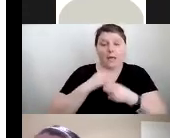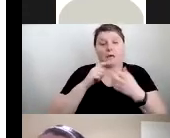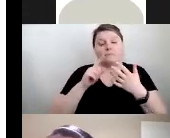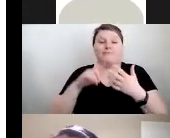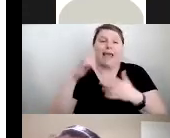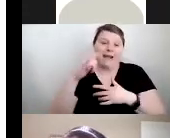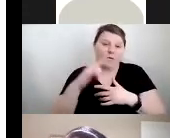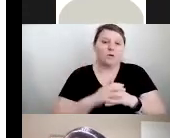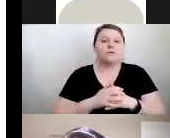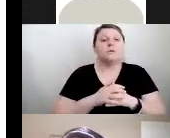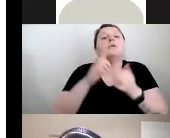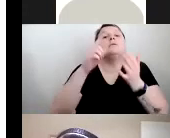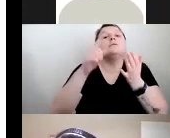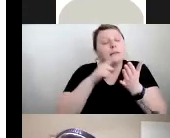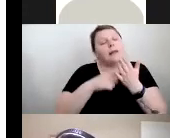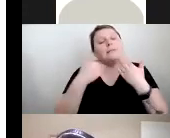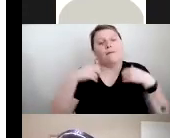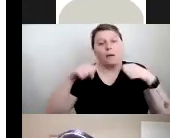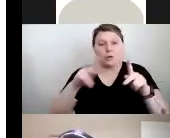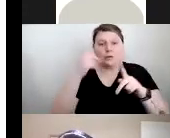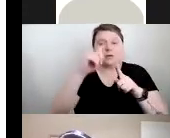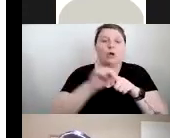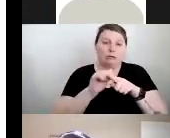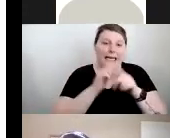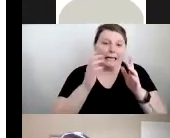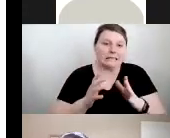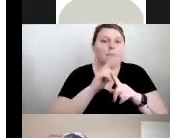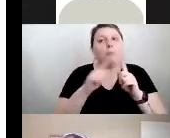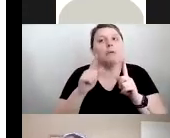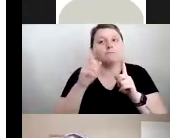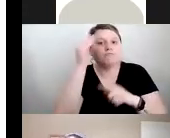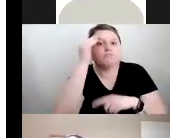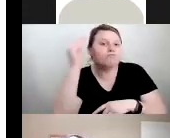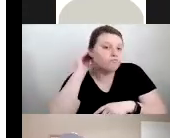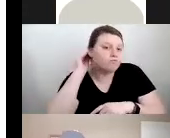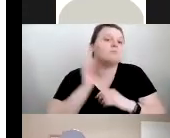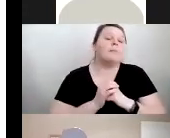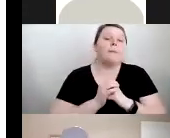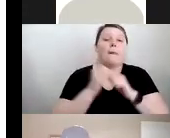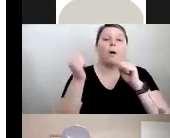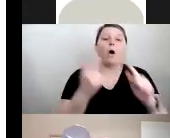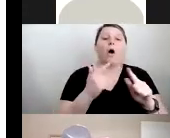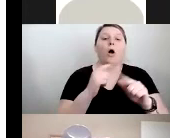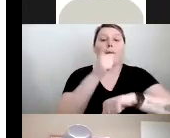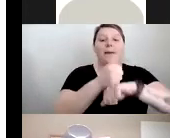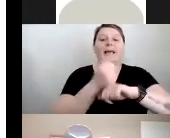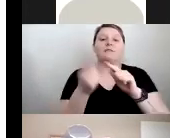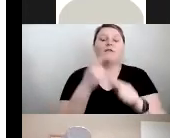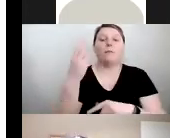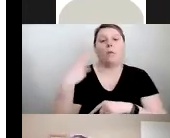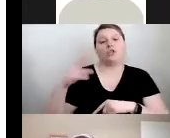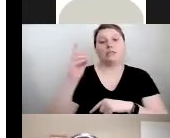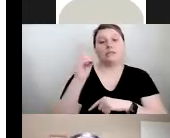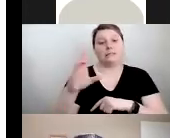opportunities for trainees. So it's something to keep in mind. And then they're all based out of Washington, D.C. area. And so